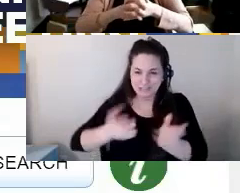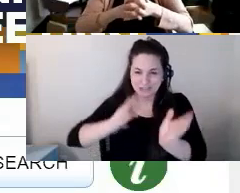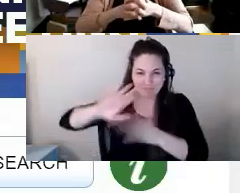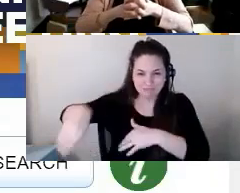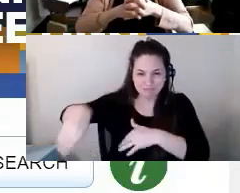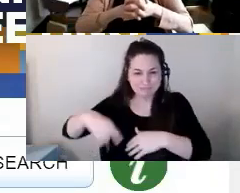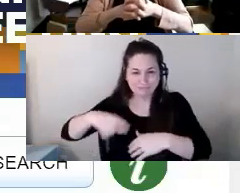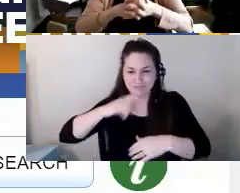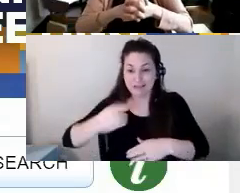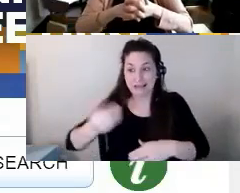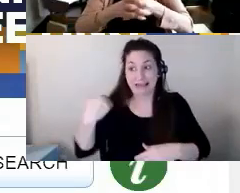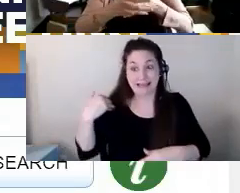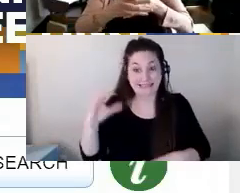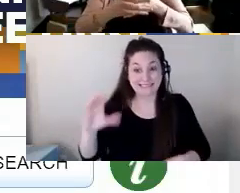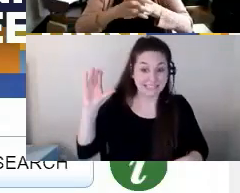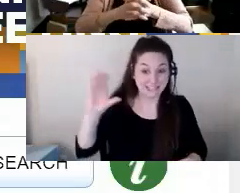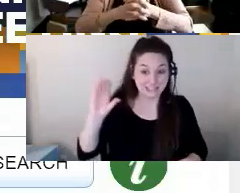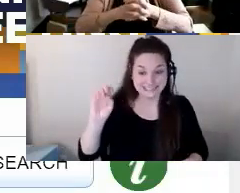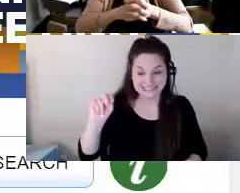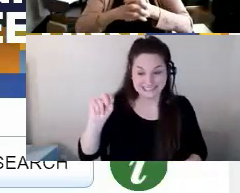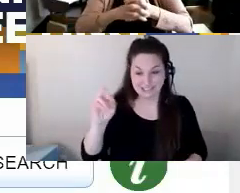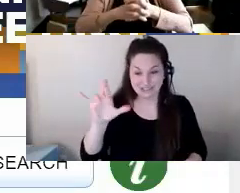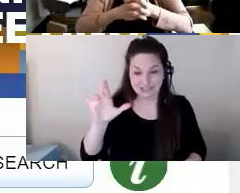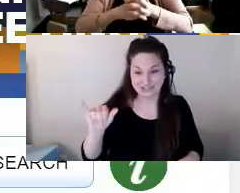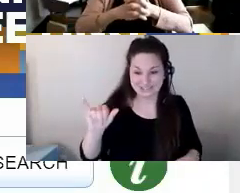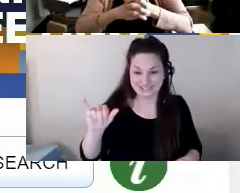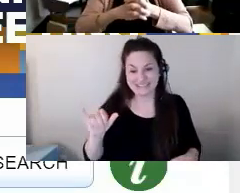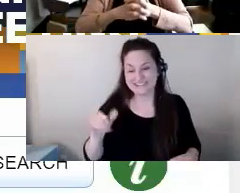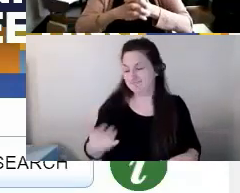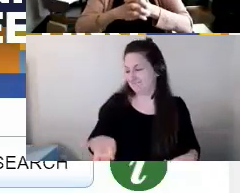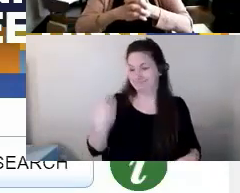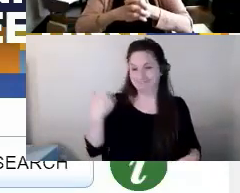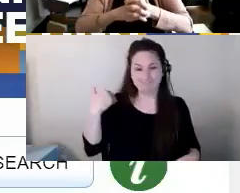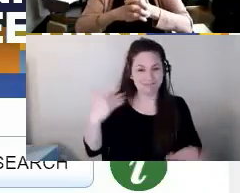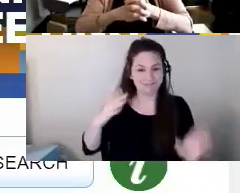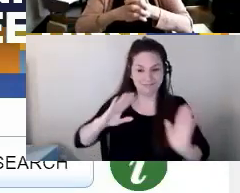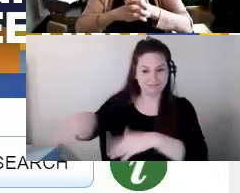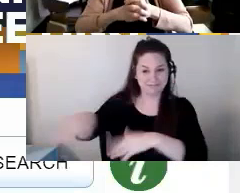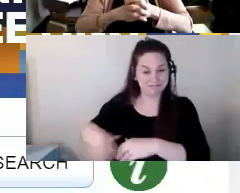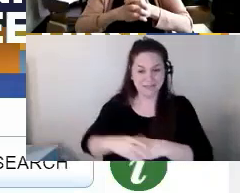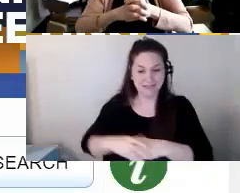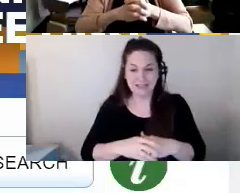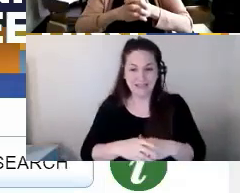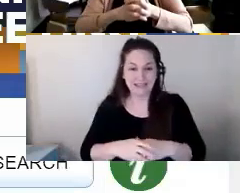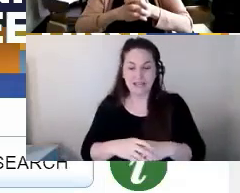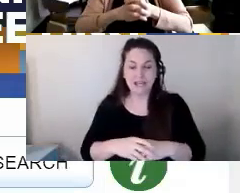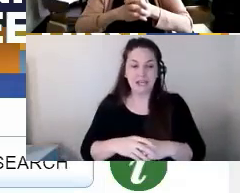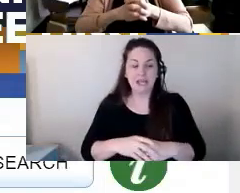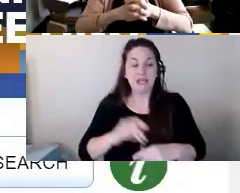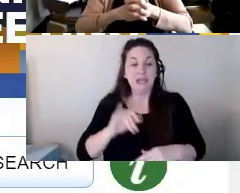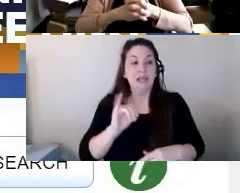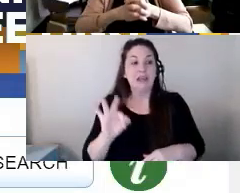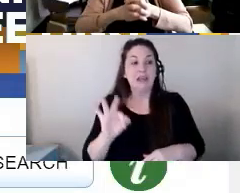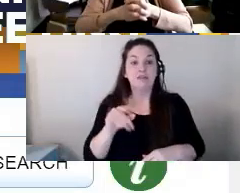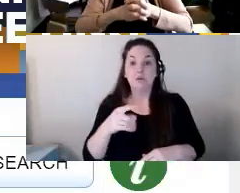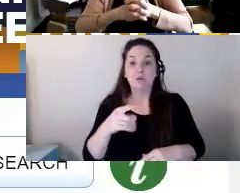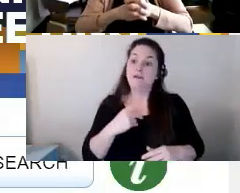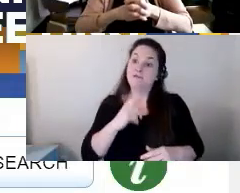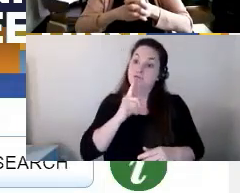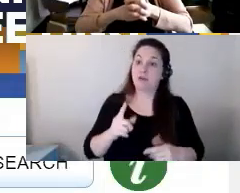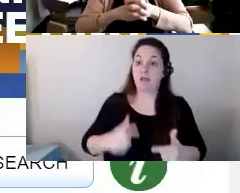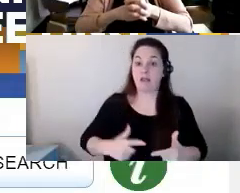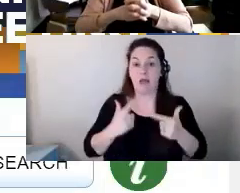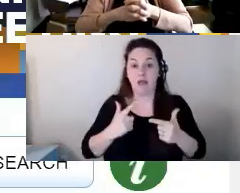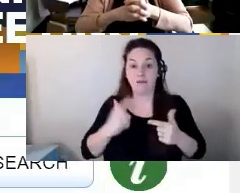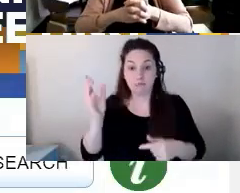last century, or maybe the first decade of this century. We cannot, if you're doing a live presentation,